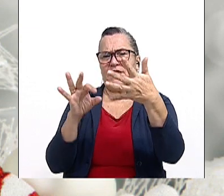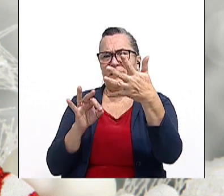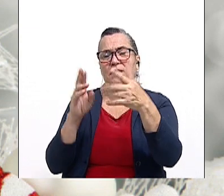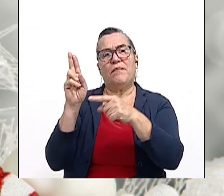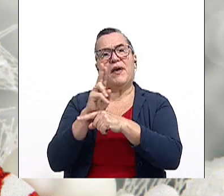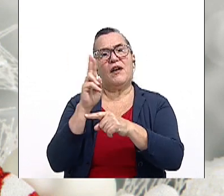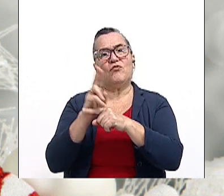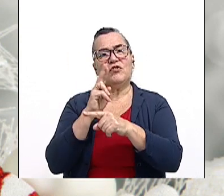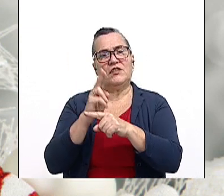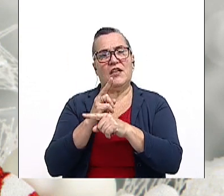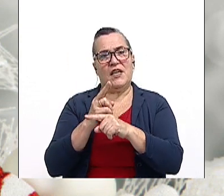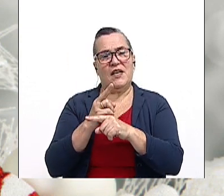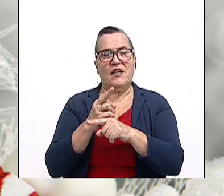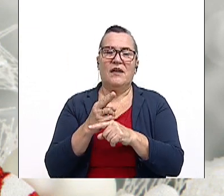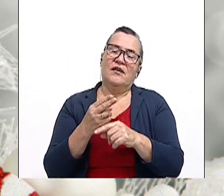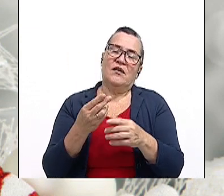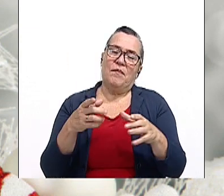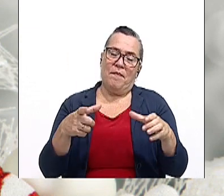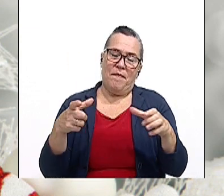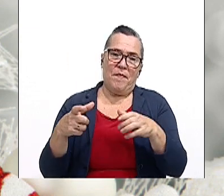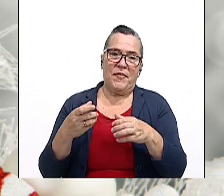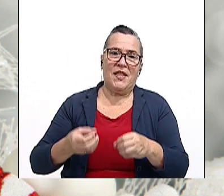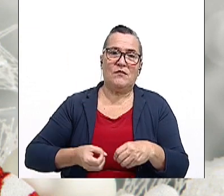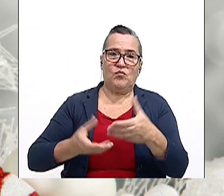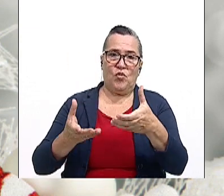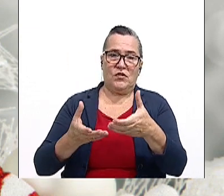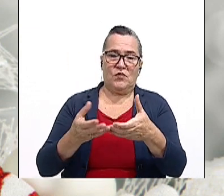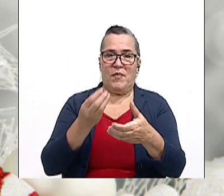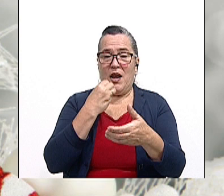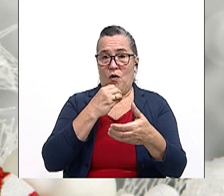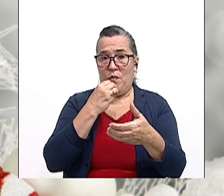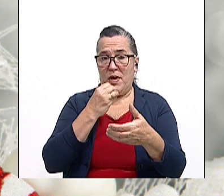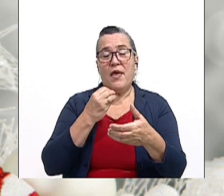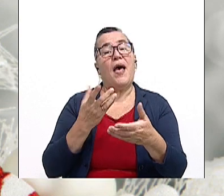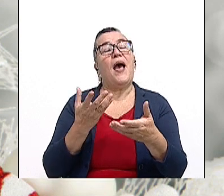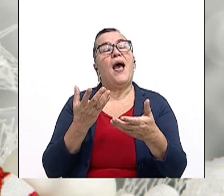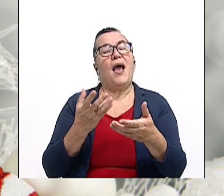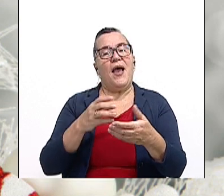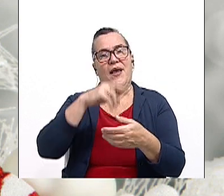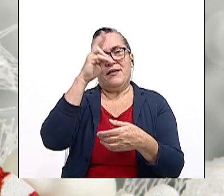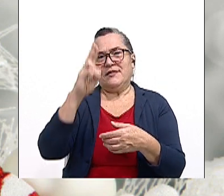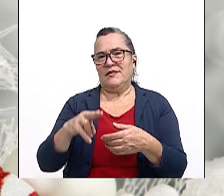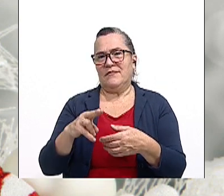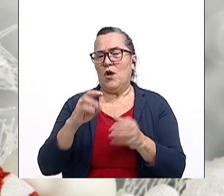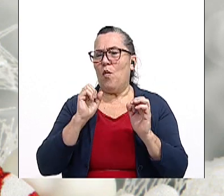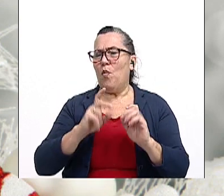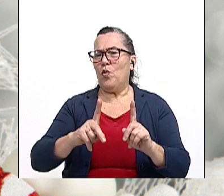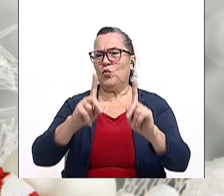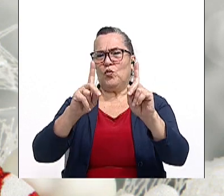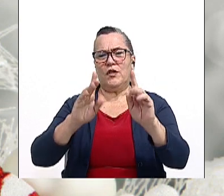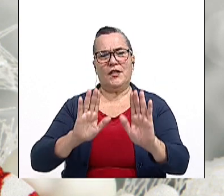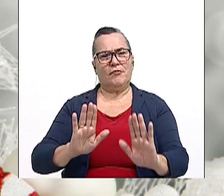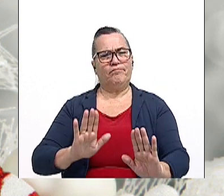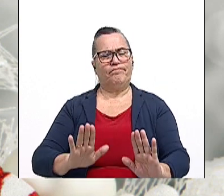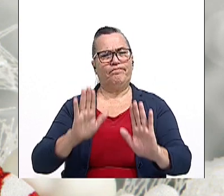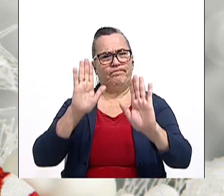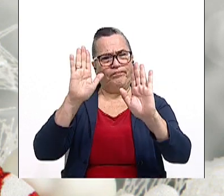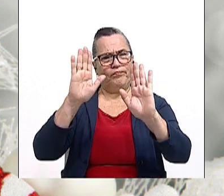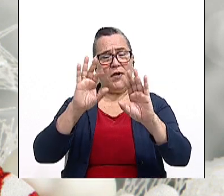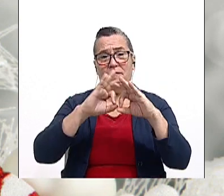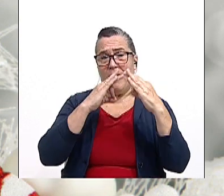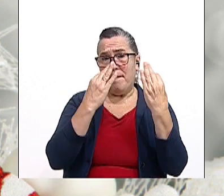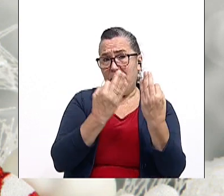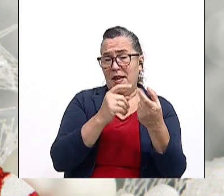using disposable dinnerware. Christmas is a wonderful opportunity to spend time